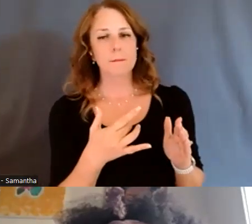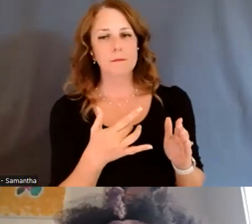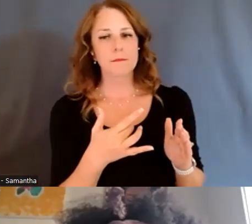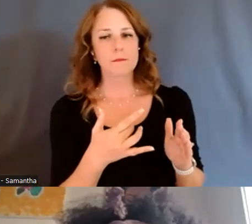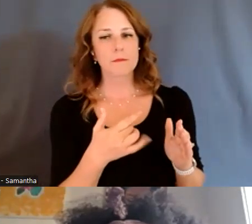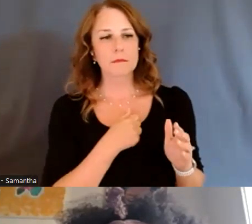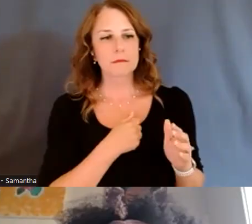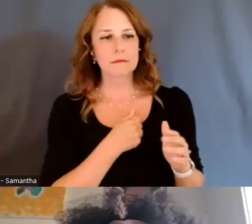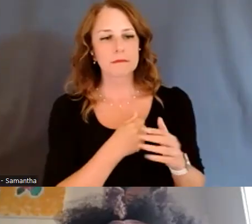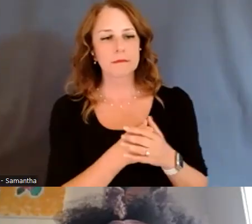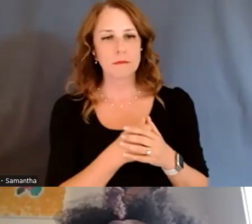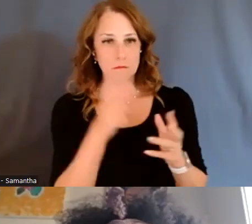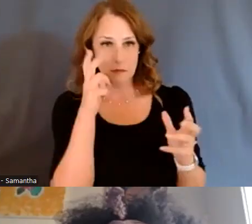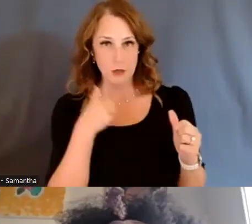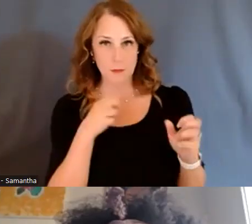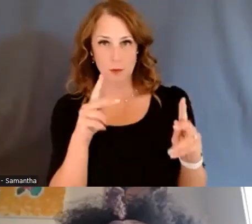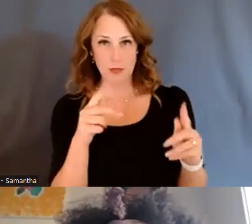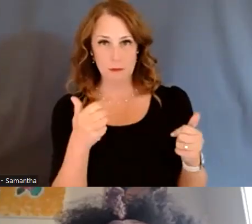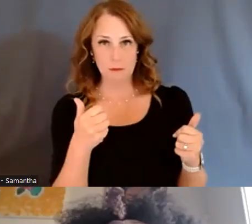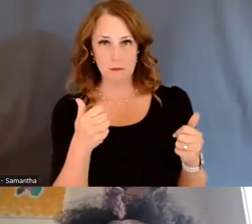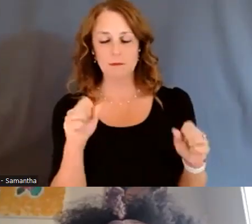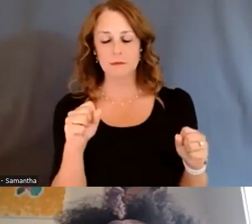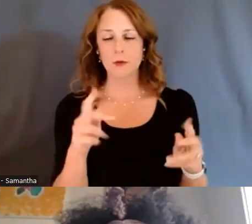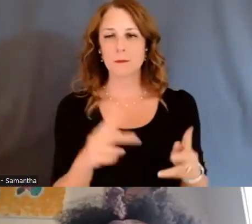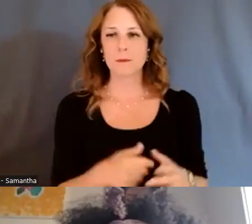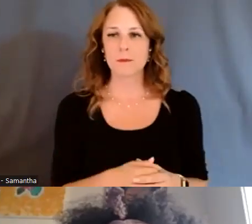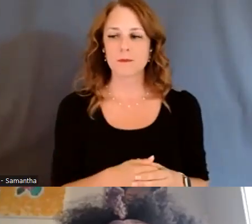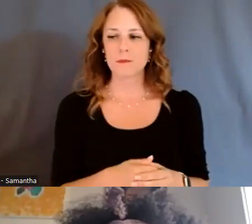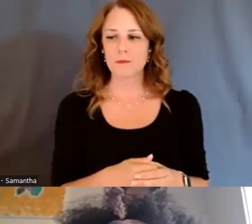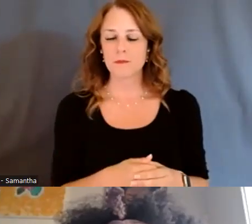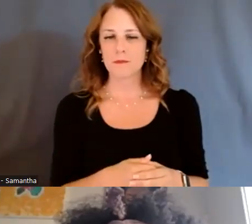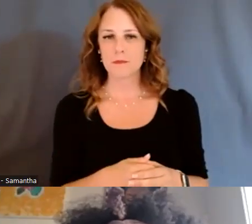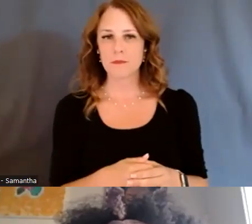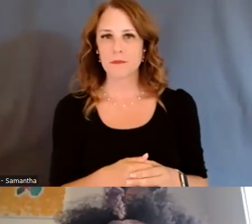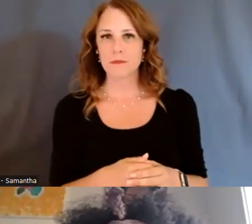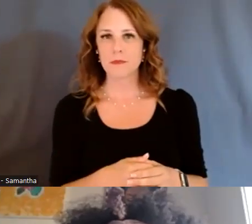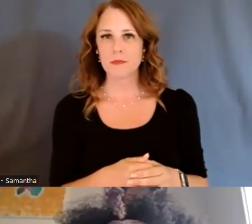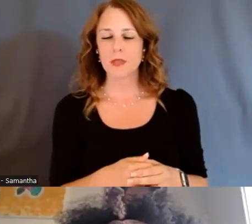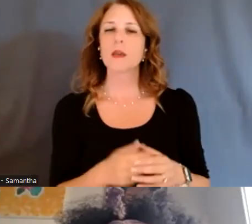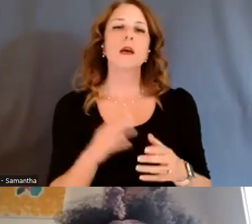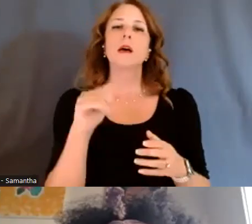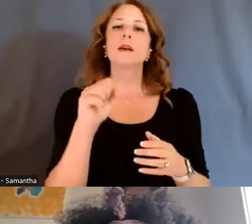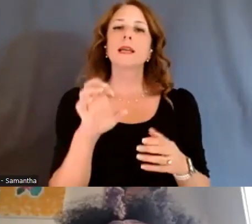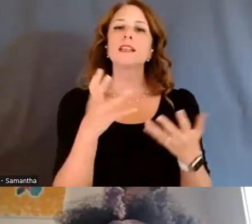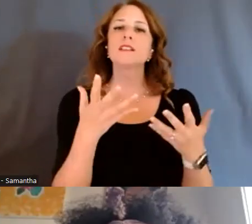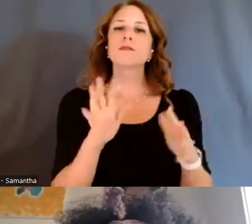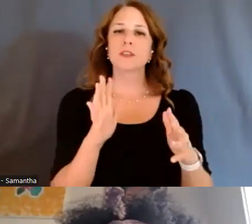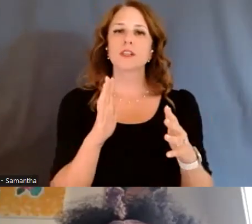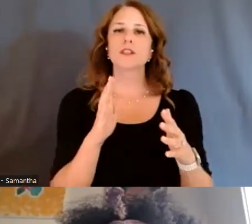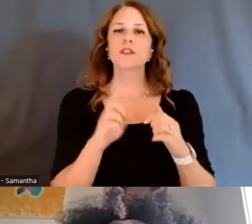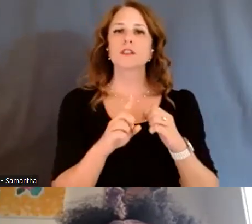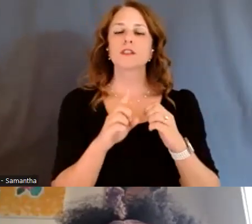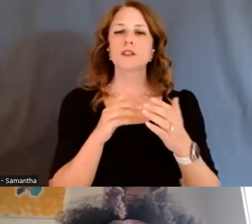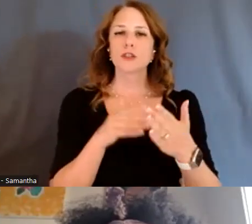sorry, can you hear me? Okay. When the case gets charged or is being